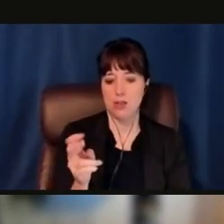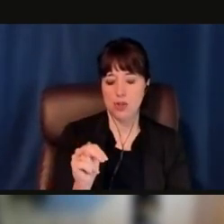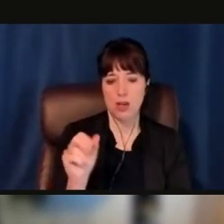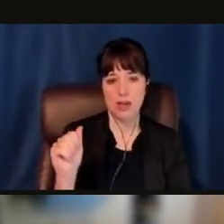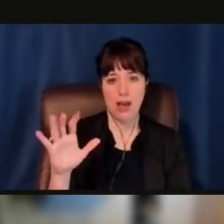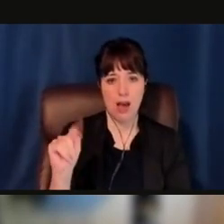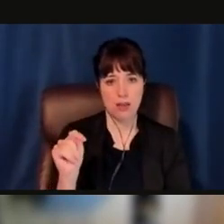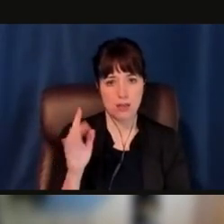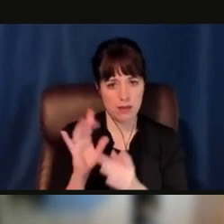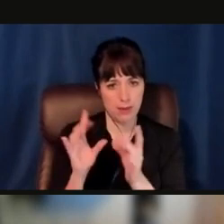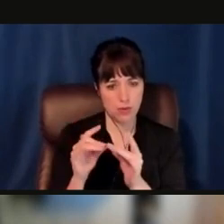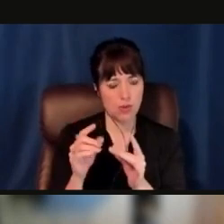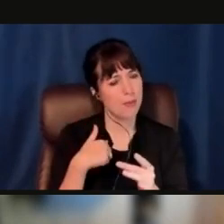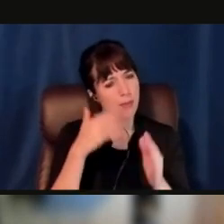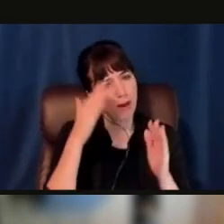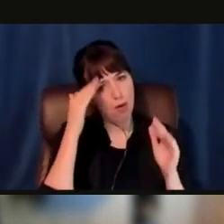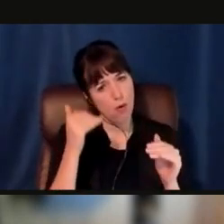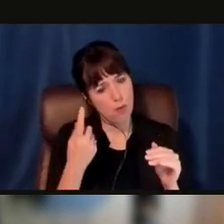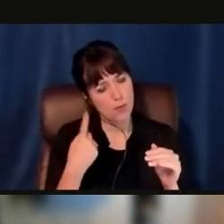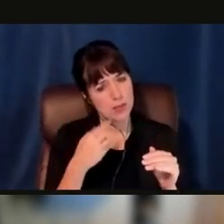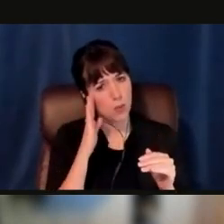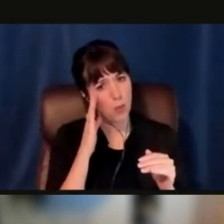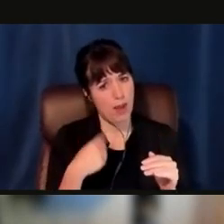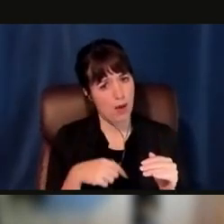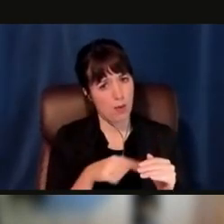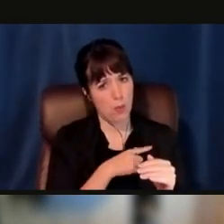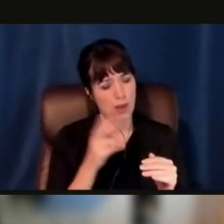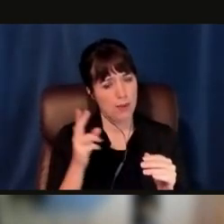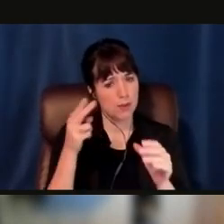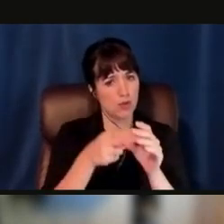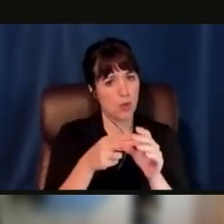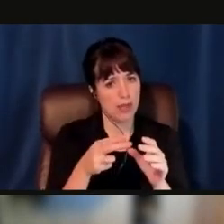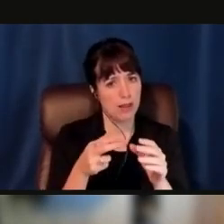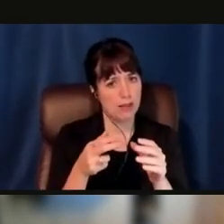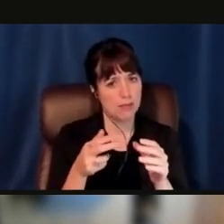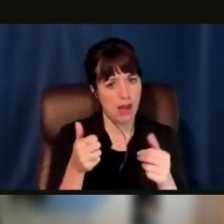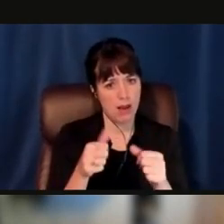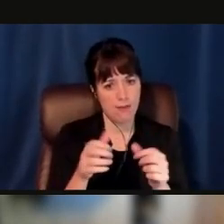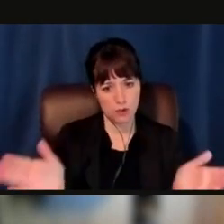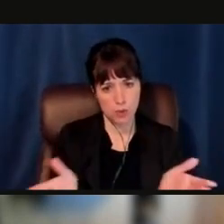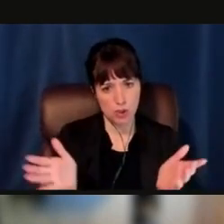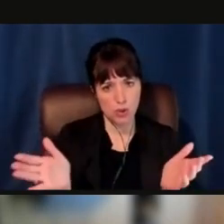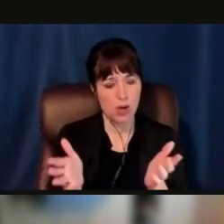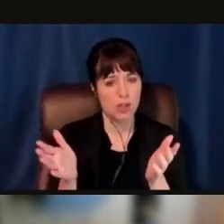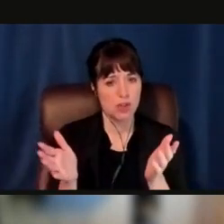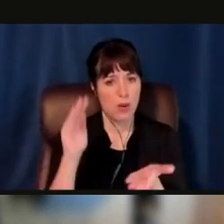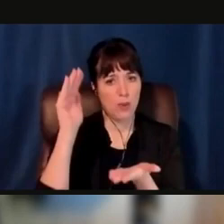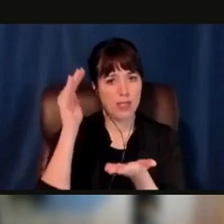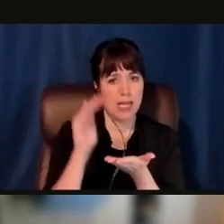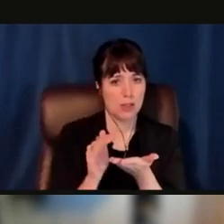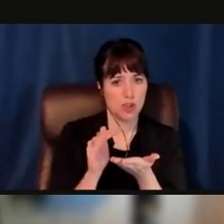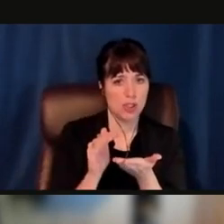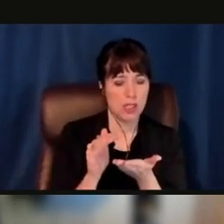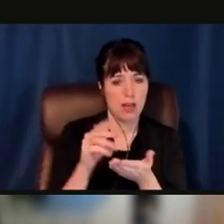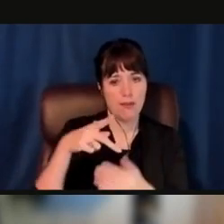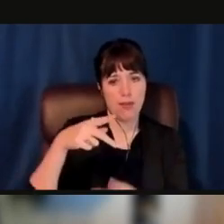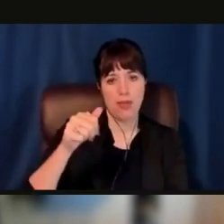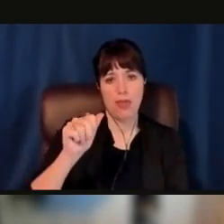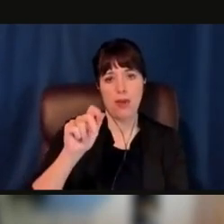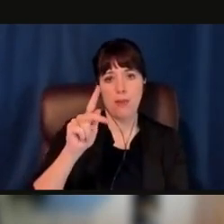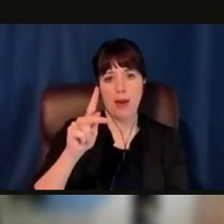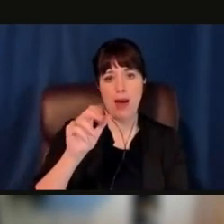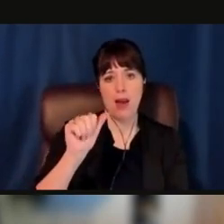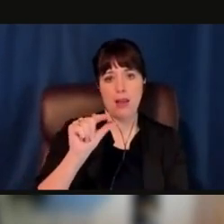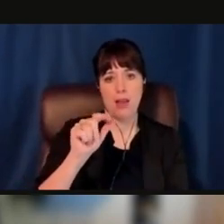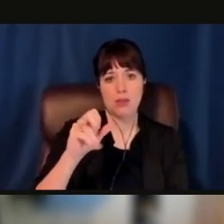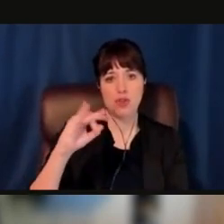that, will we be then kind of joining that effort to encourage a reduction in packaging and things done